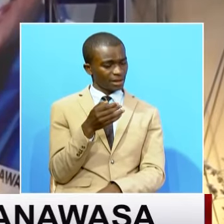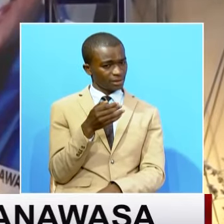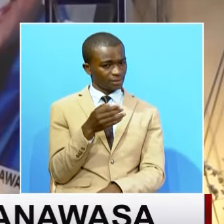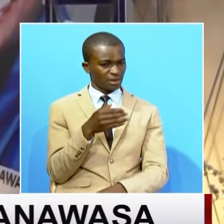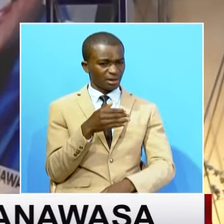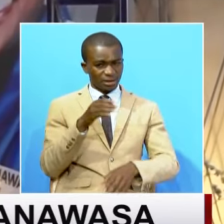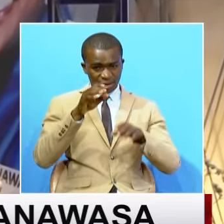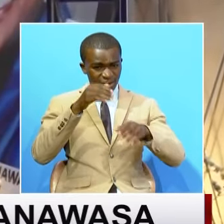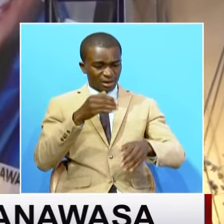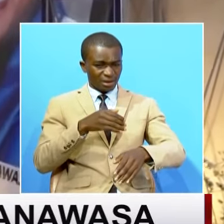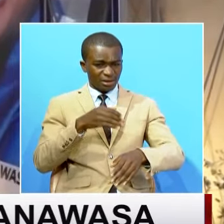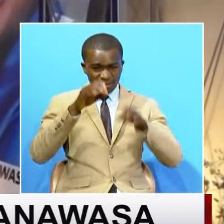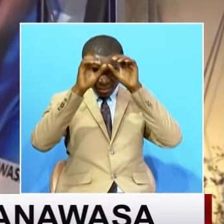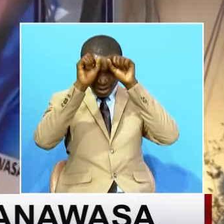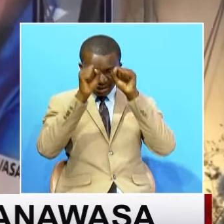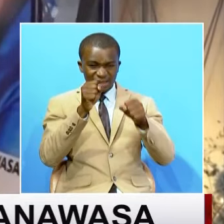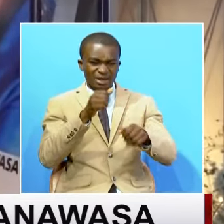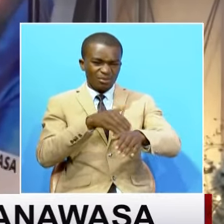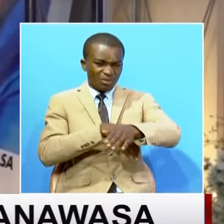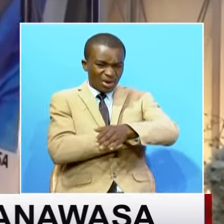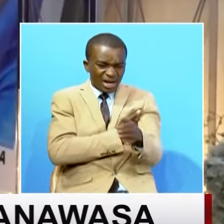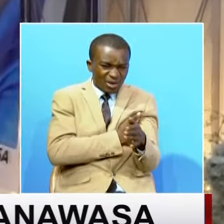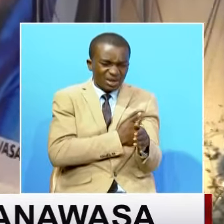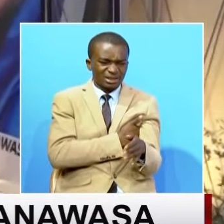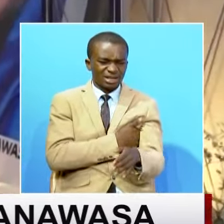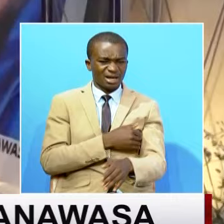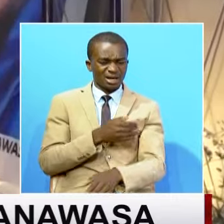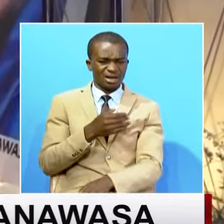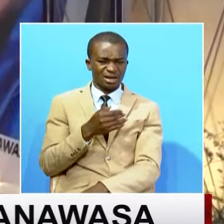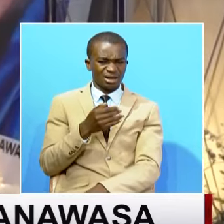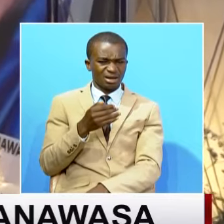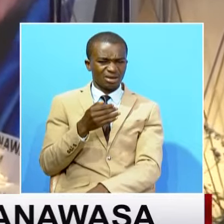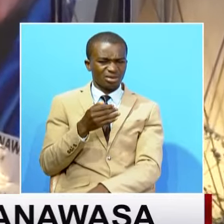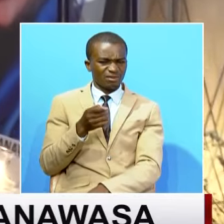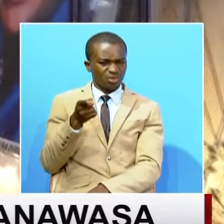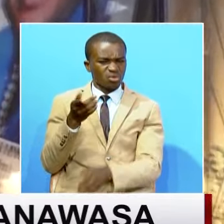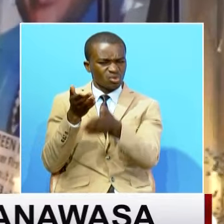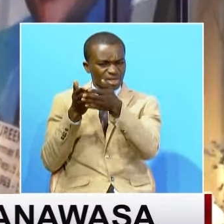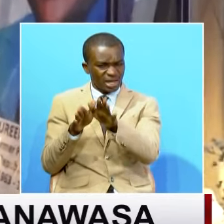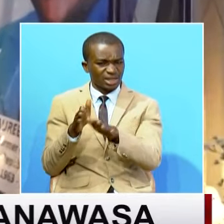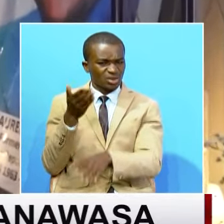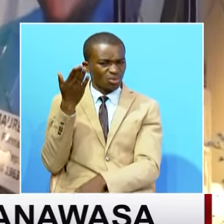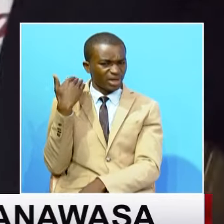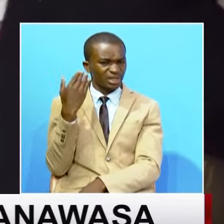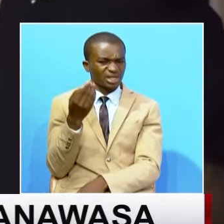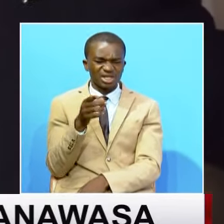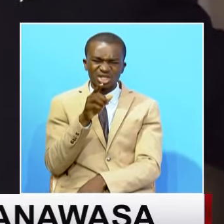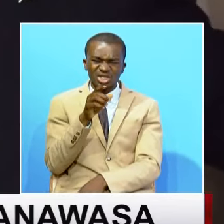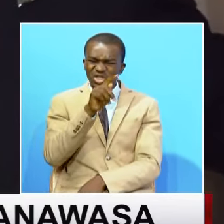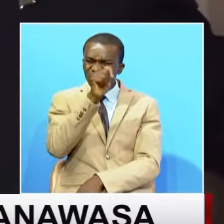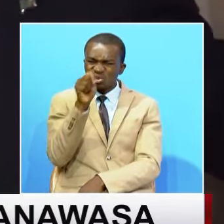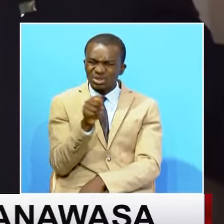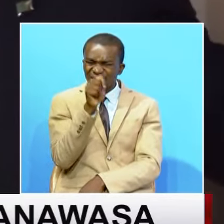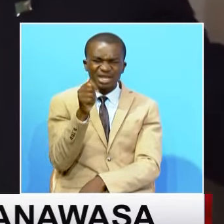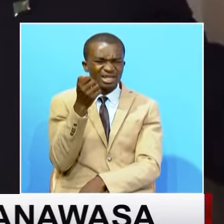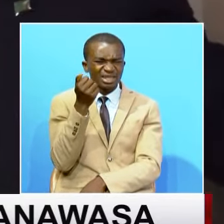Lusaka's Mainasoko Hospital on Tuesday, August 13, 2024. The late former First Lady will be put to rest